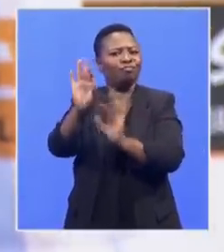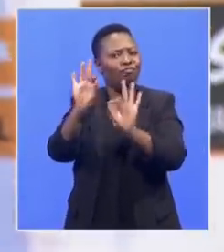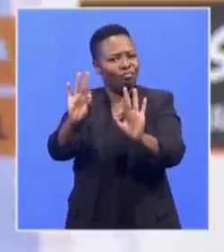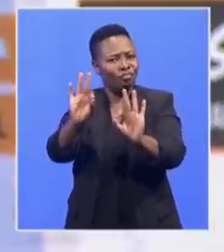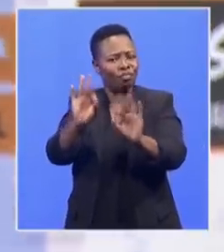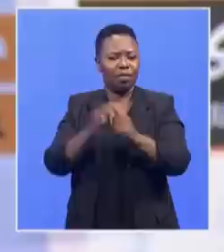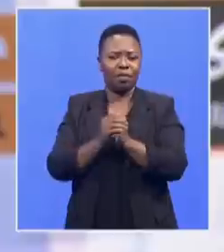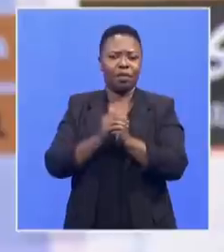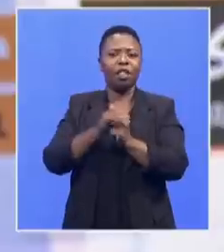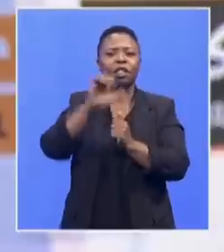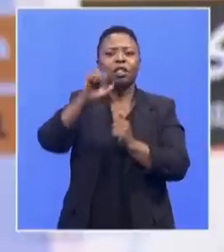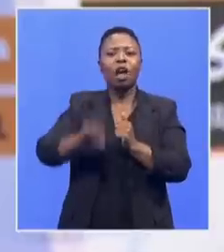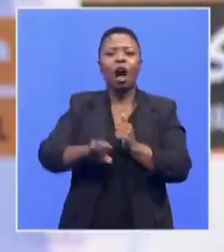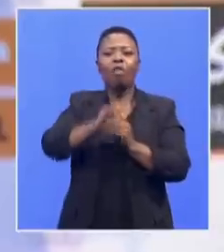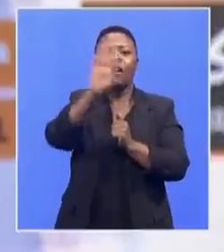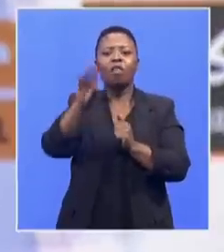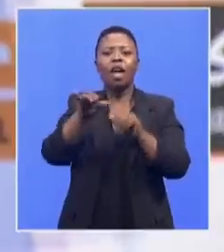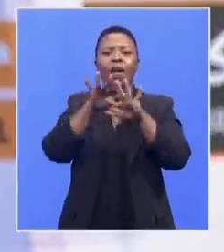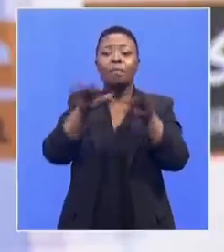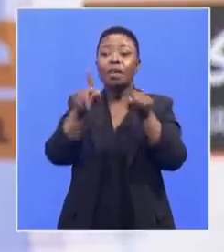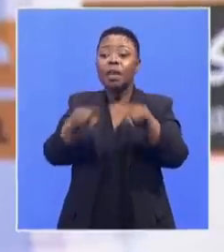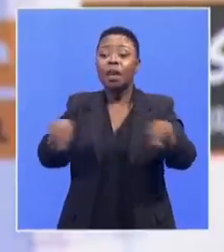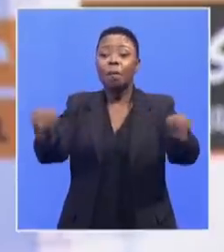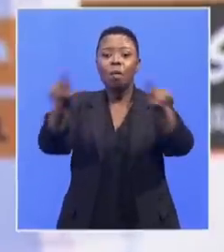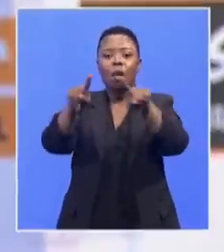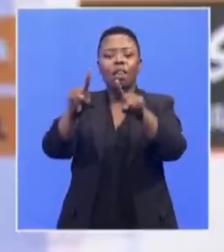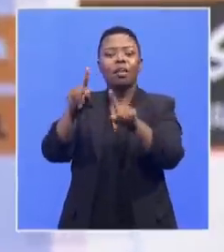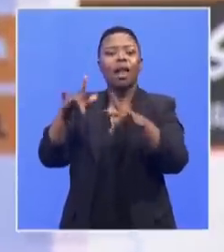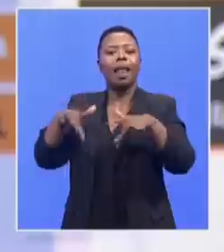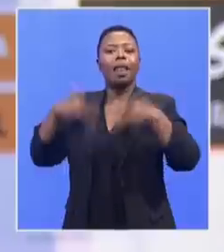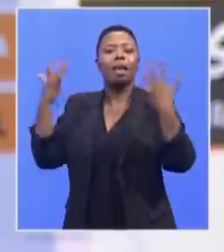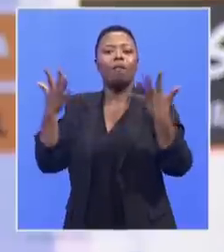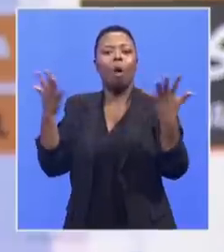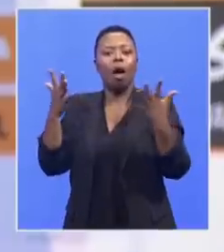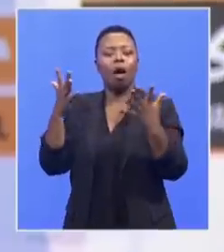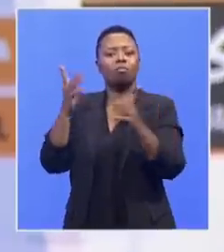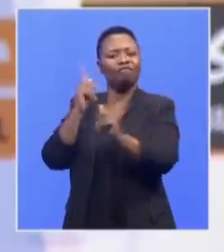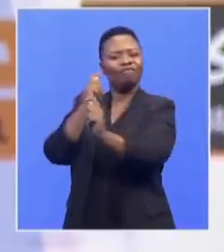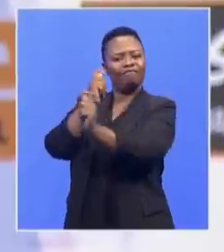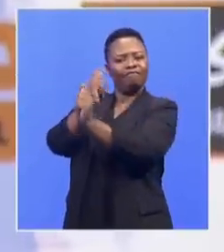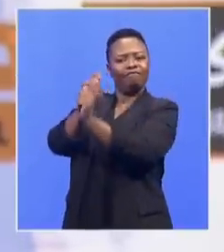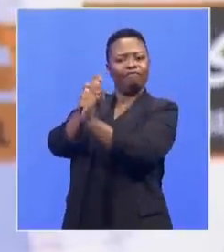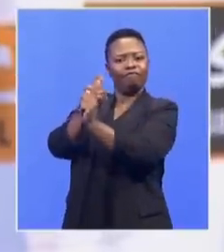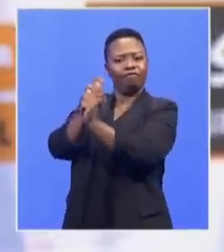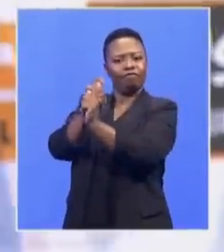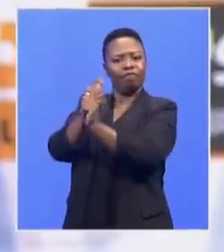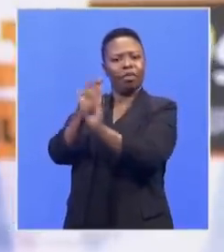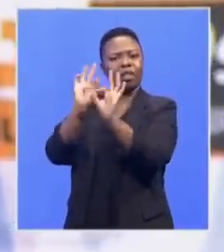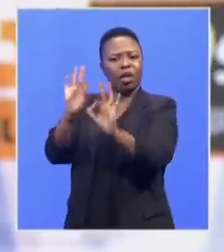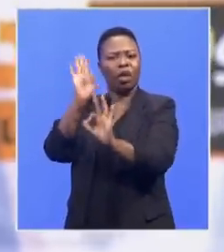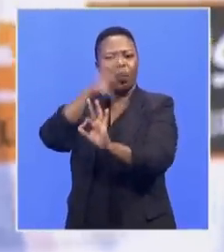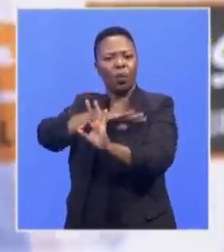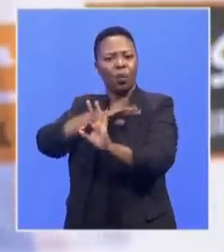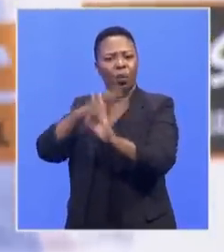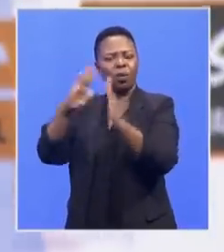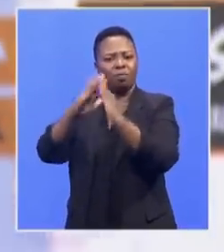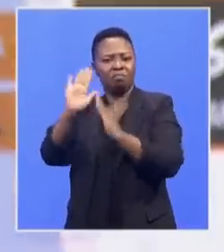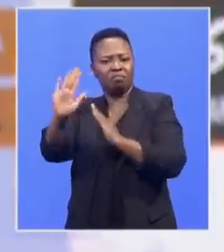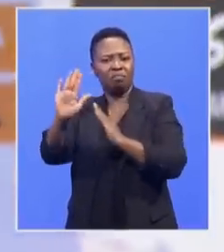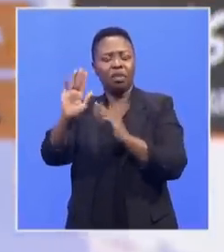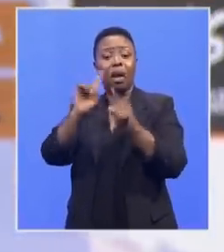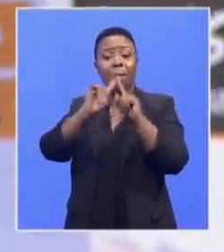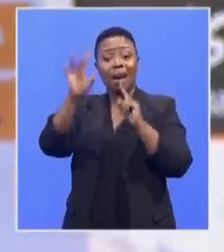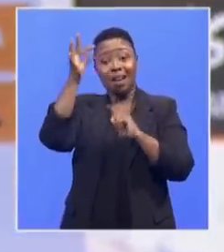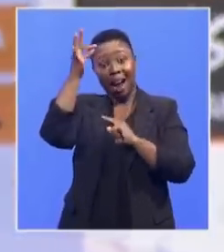households live in formal dwellings. The government, the democratic